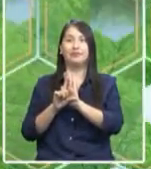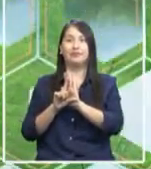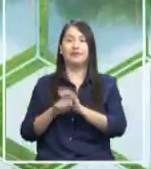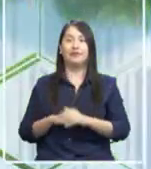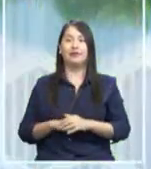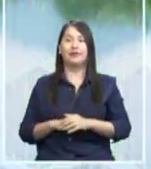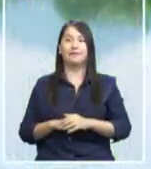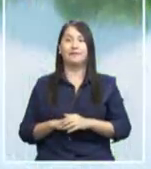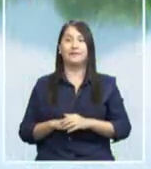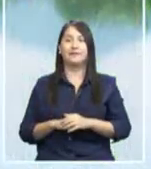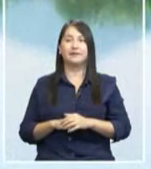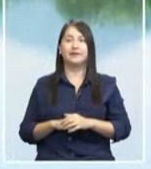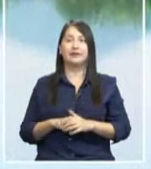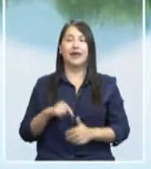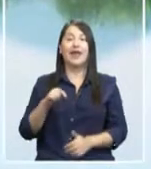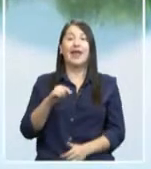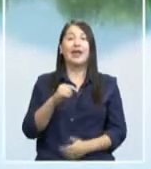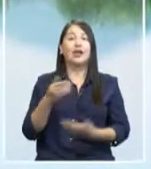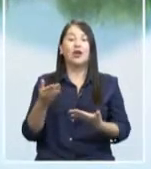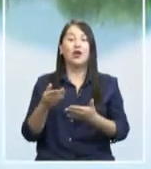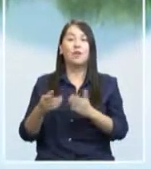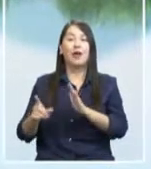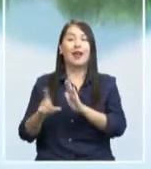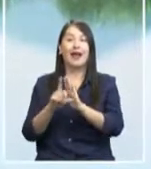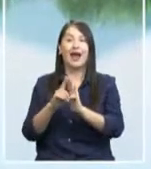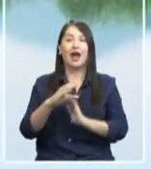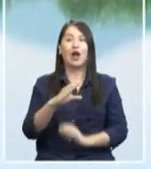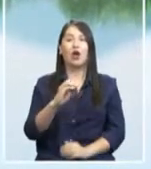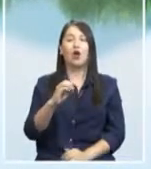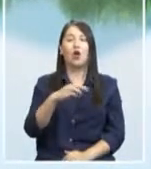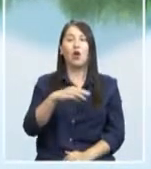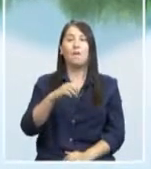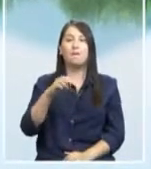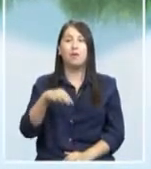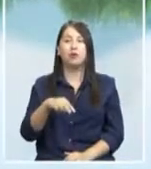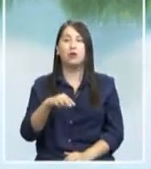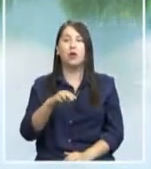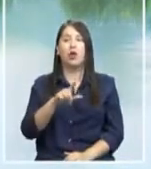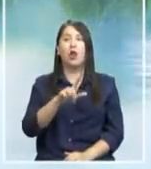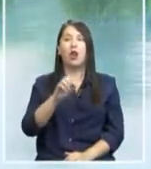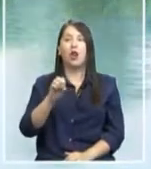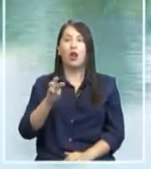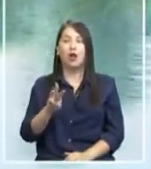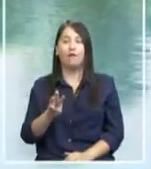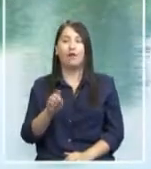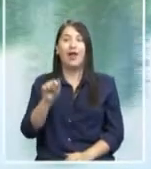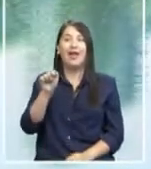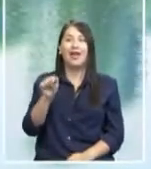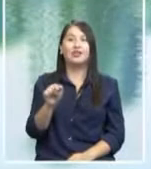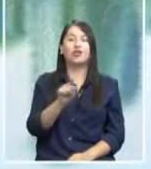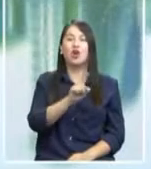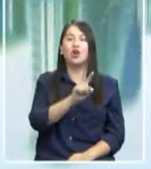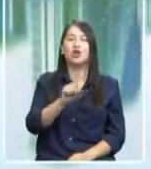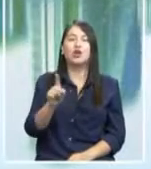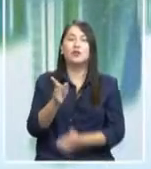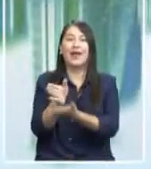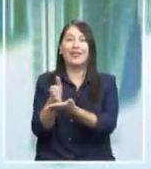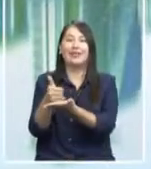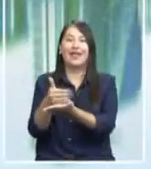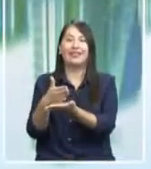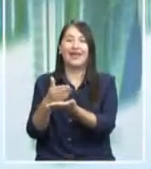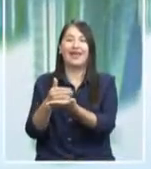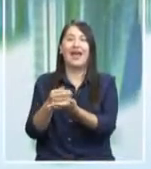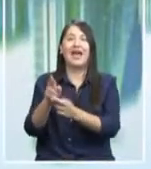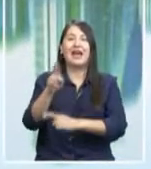on the earth has also, for a long time, been incremental. So technologies of humility are a way of